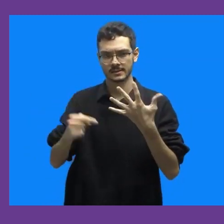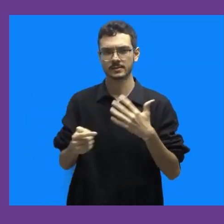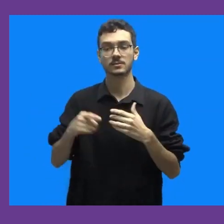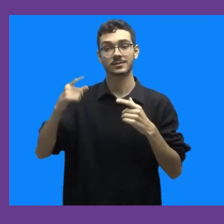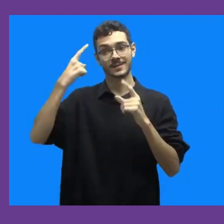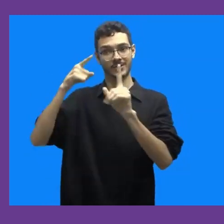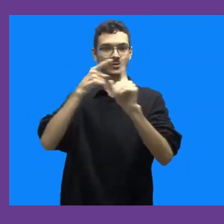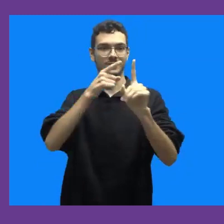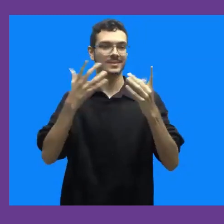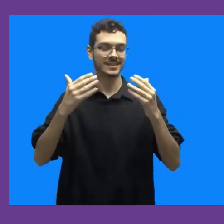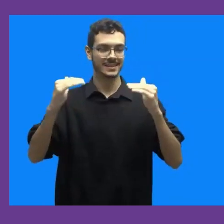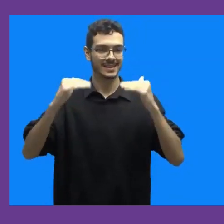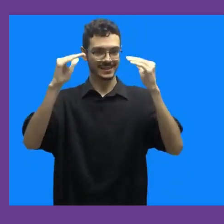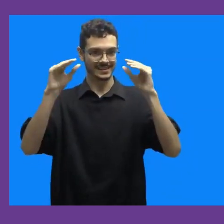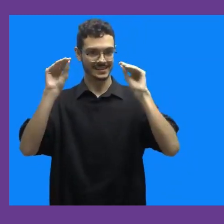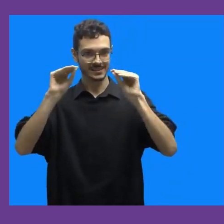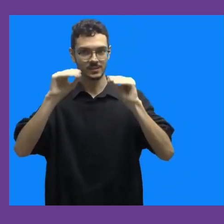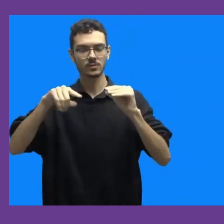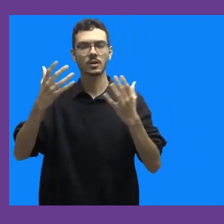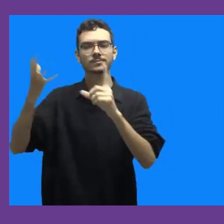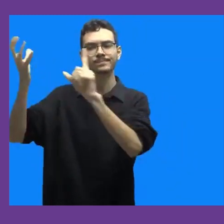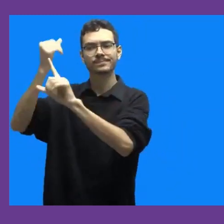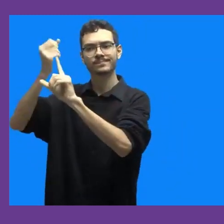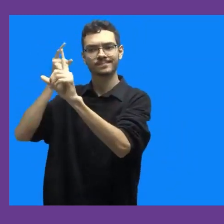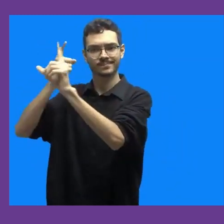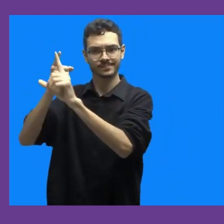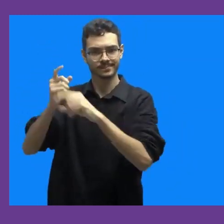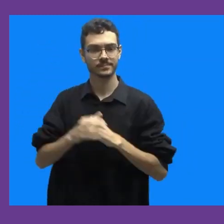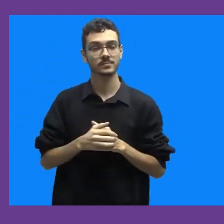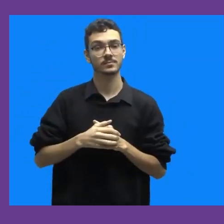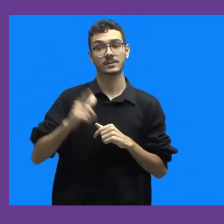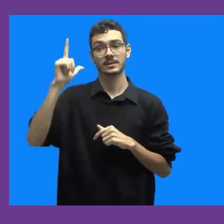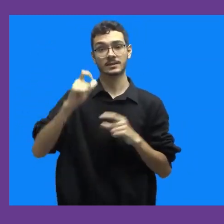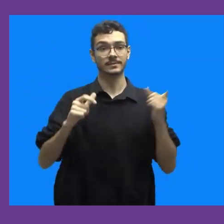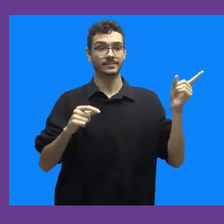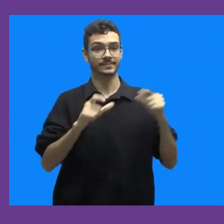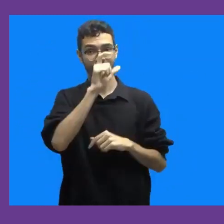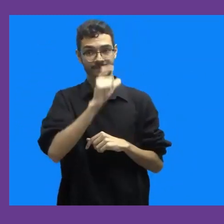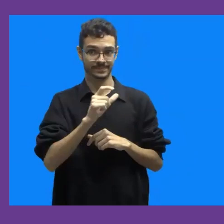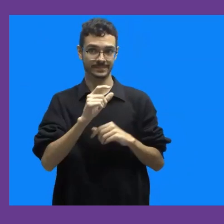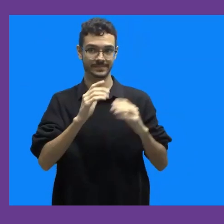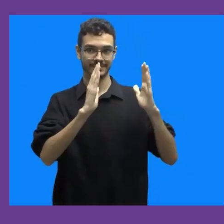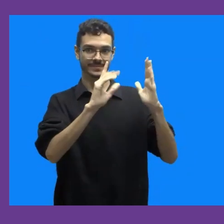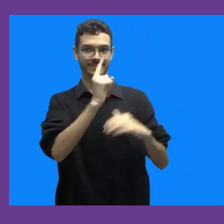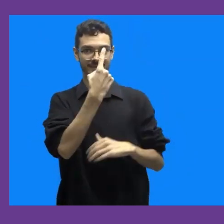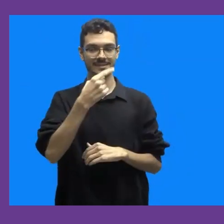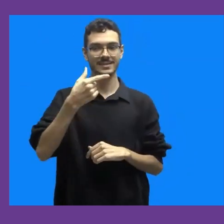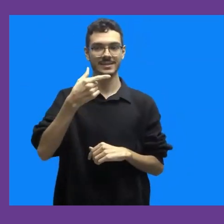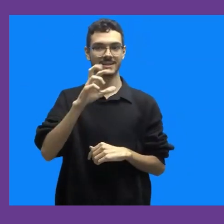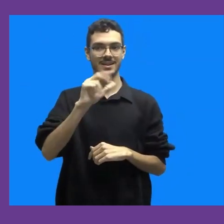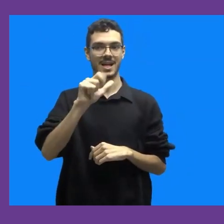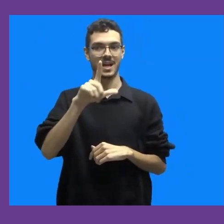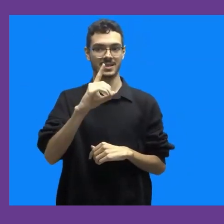say where to start. And I think we should start, as I think Gerald will